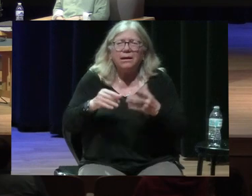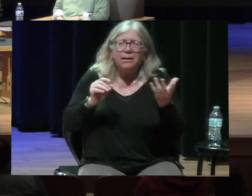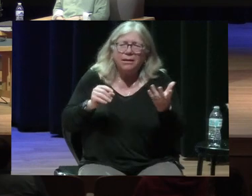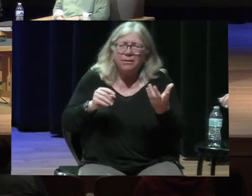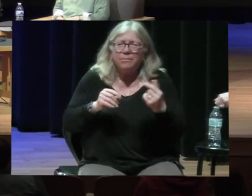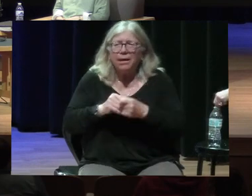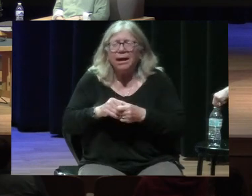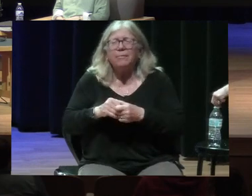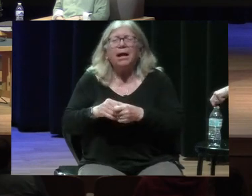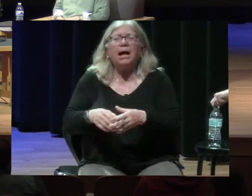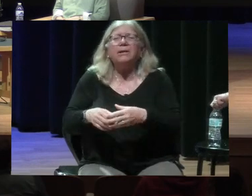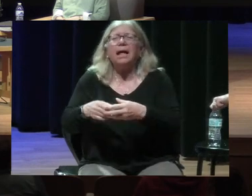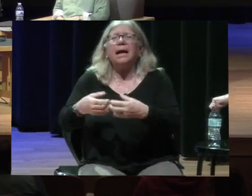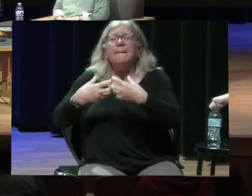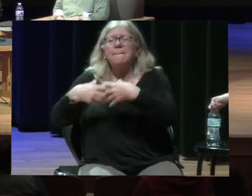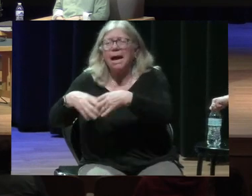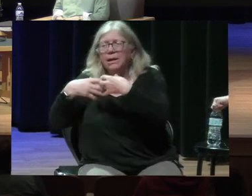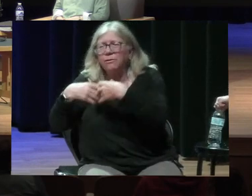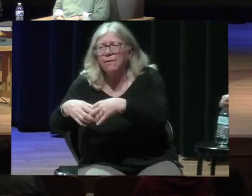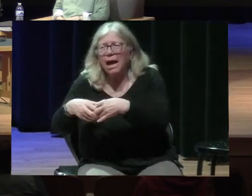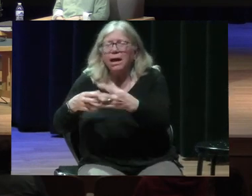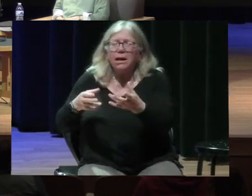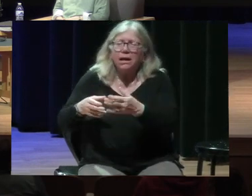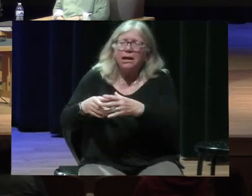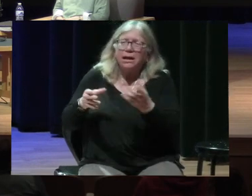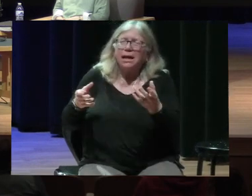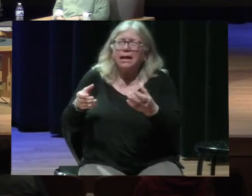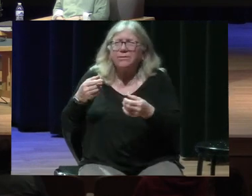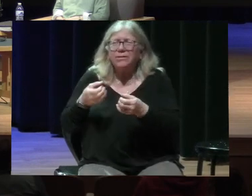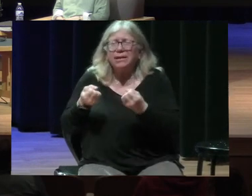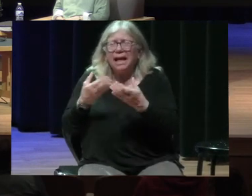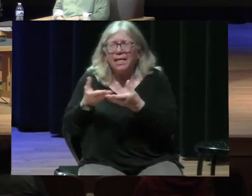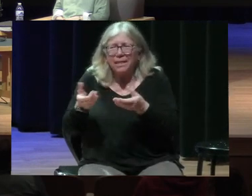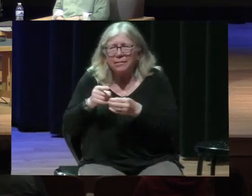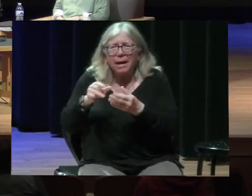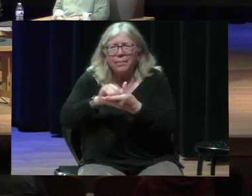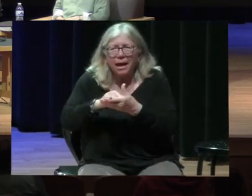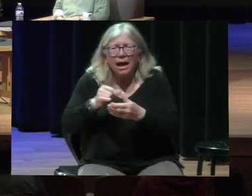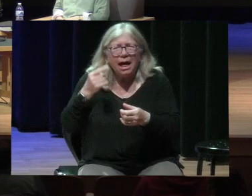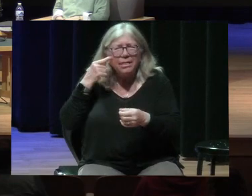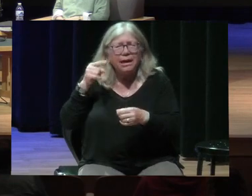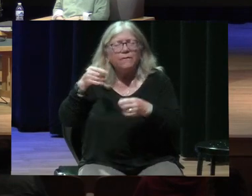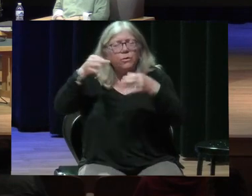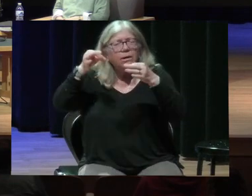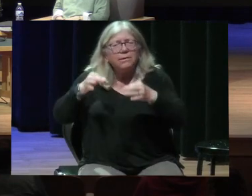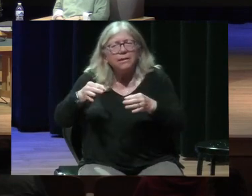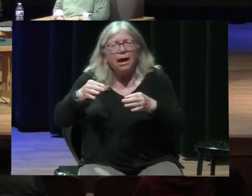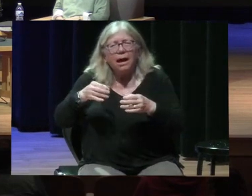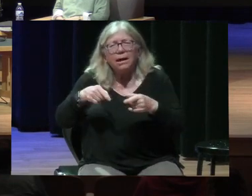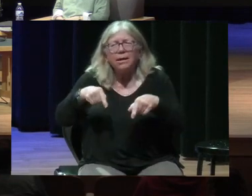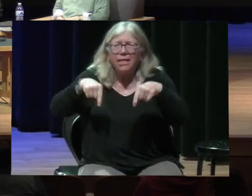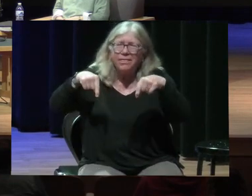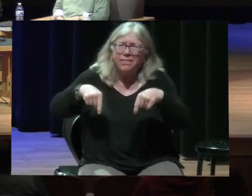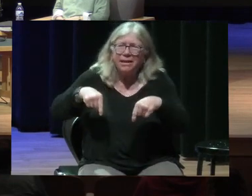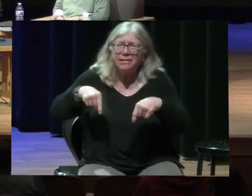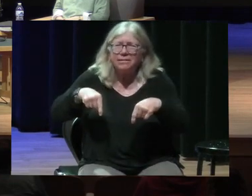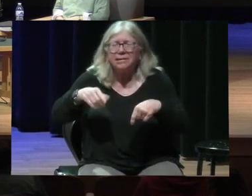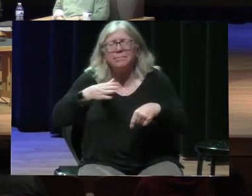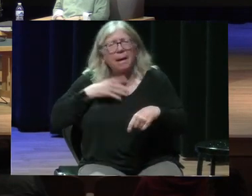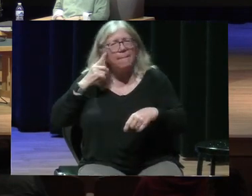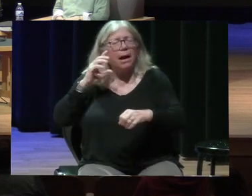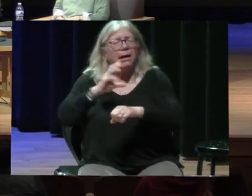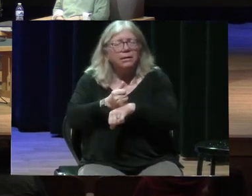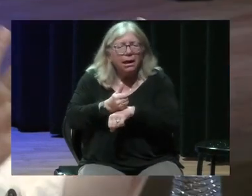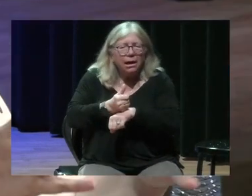and manufacturing. And I bet he doesn't get a whole lot of thanks for that. So I think if you decide, like, this is kind of my new mindset.